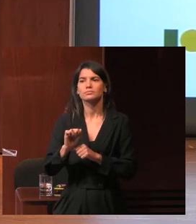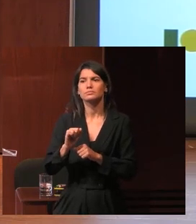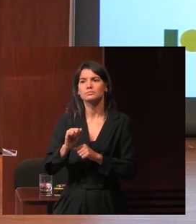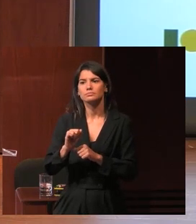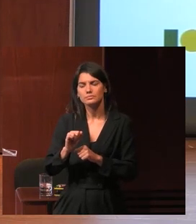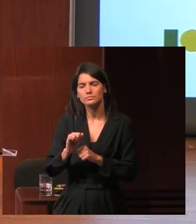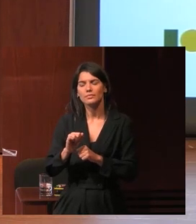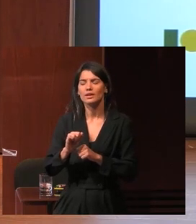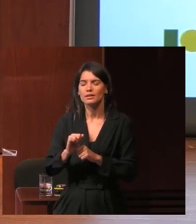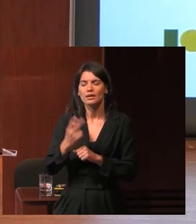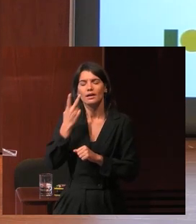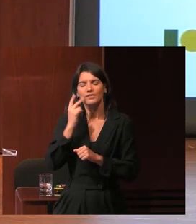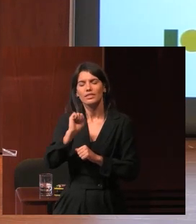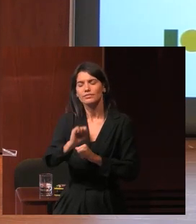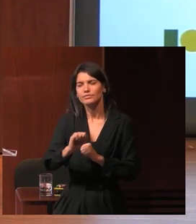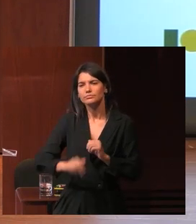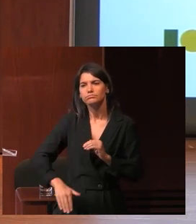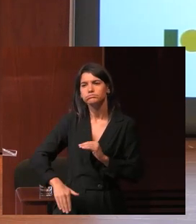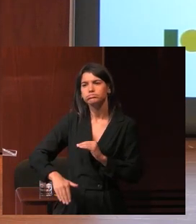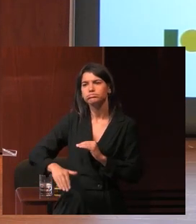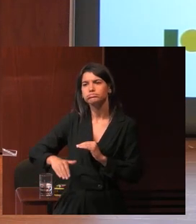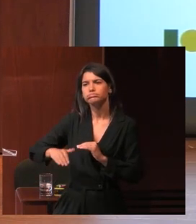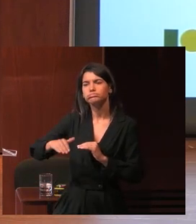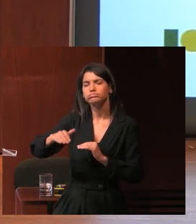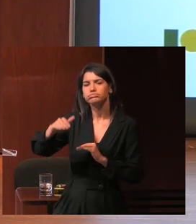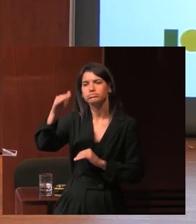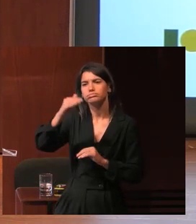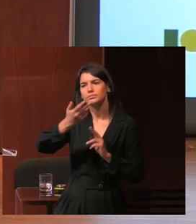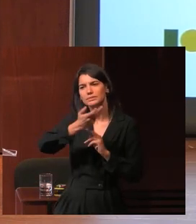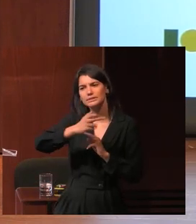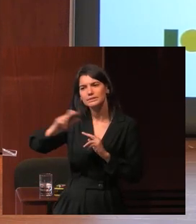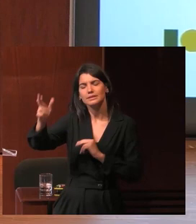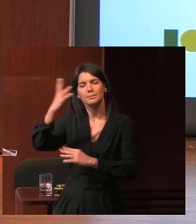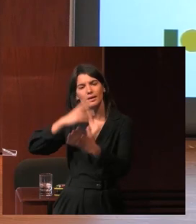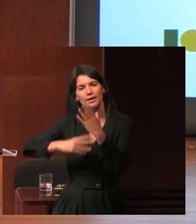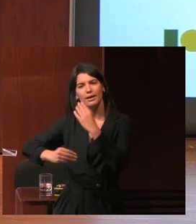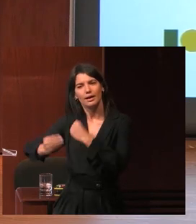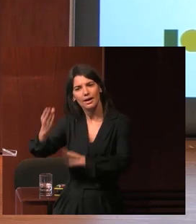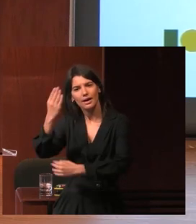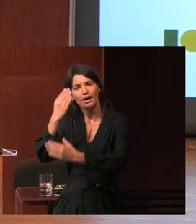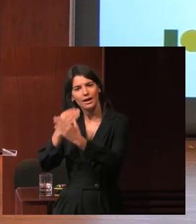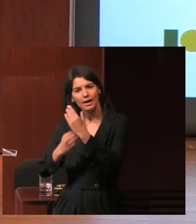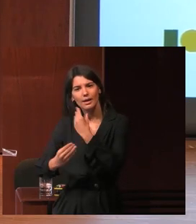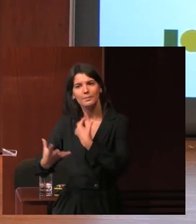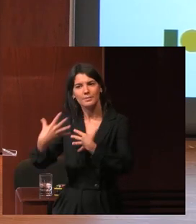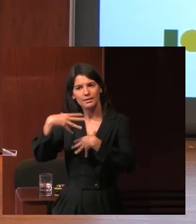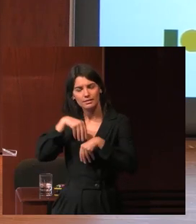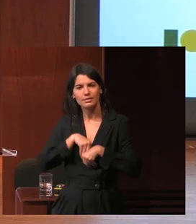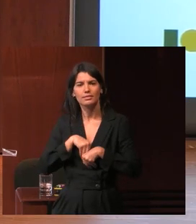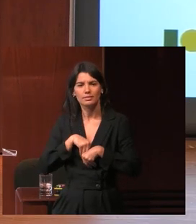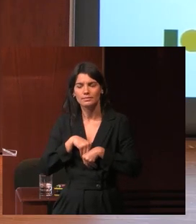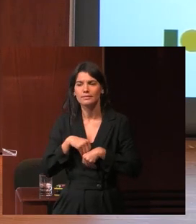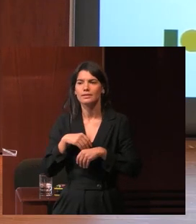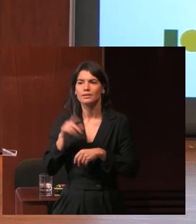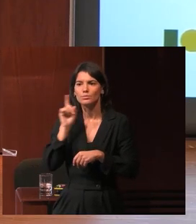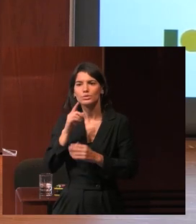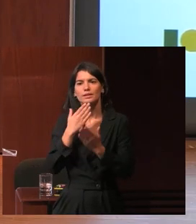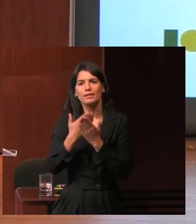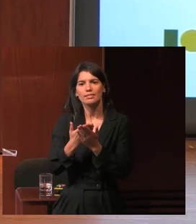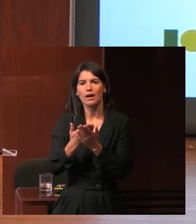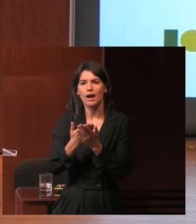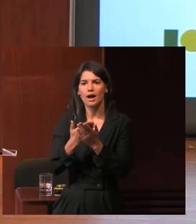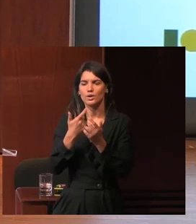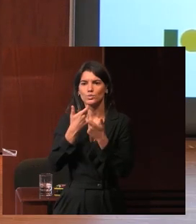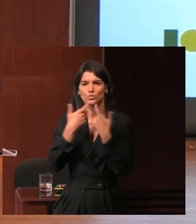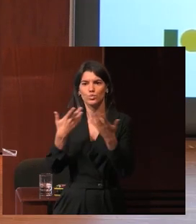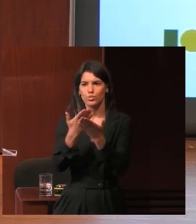is important to give the full spectrum and do not judge, in